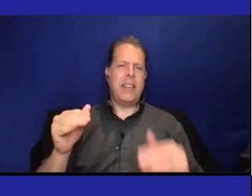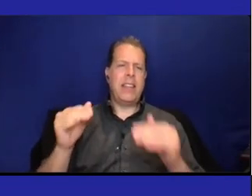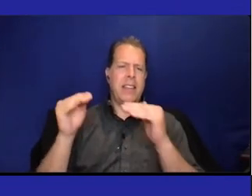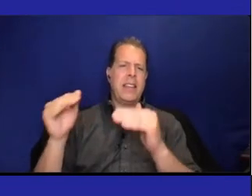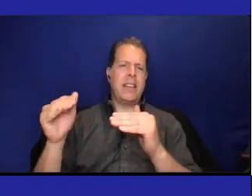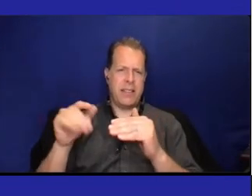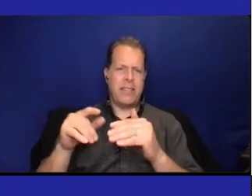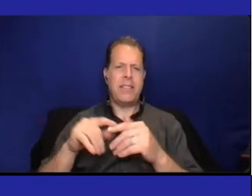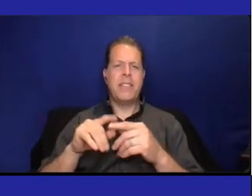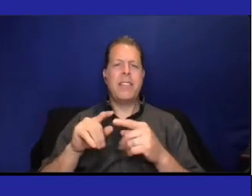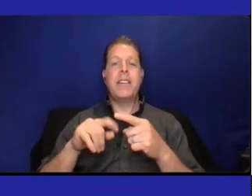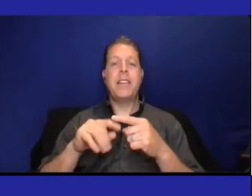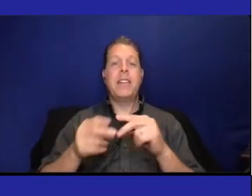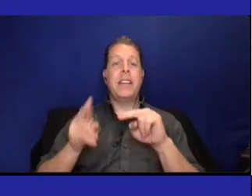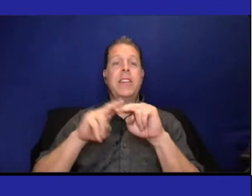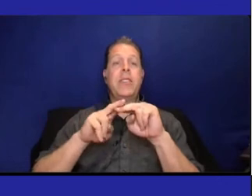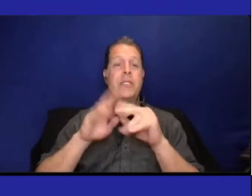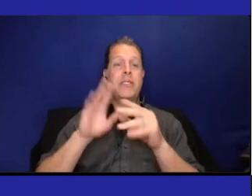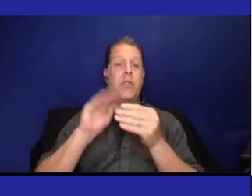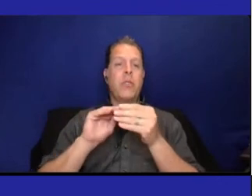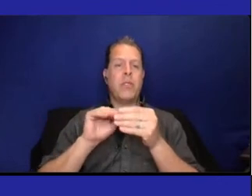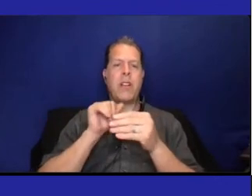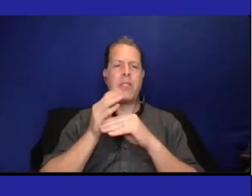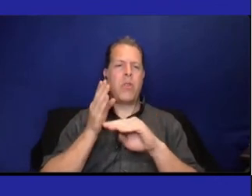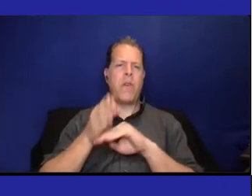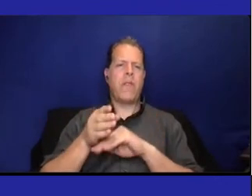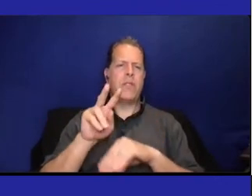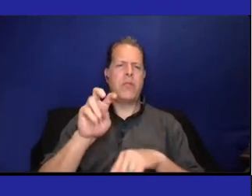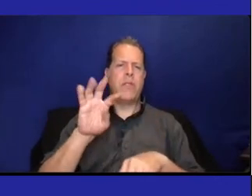$19,629,719, increasing the total contract not to exceed to